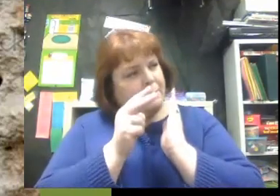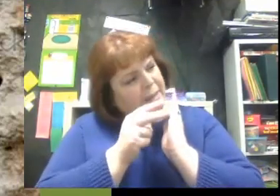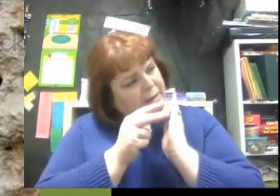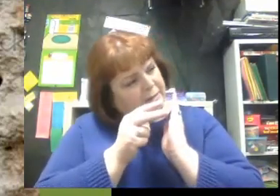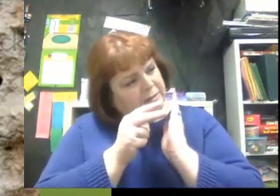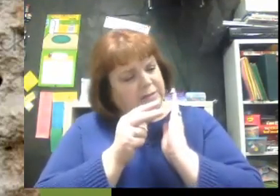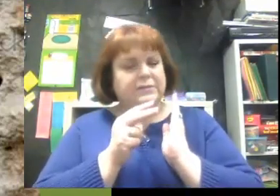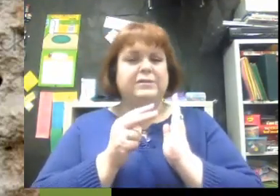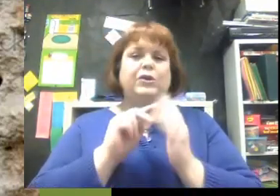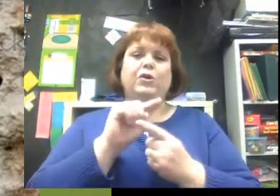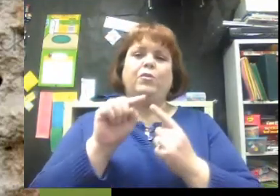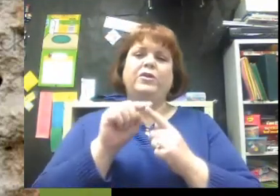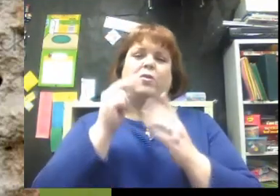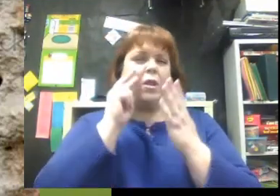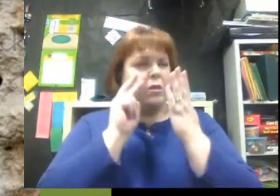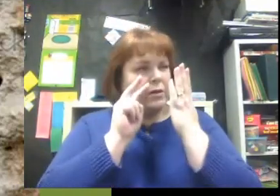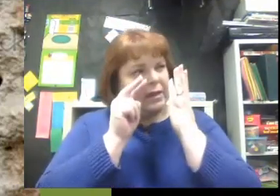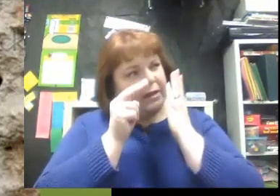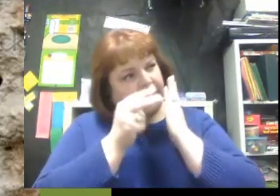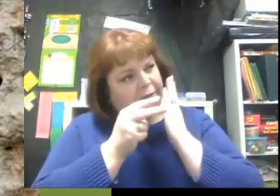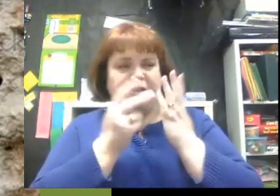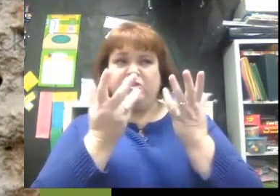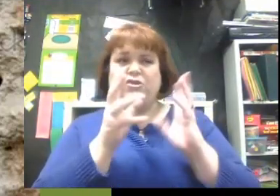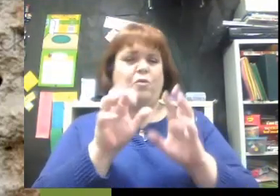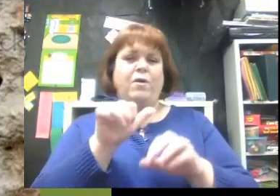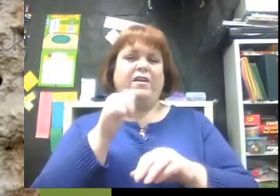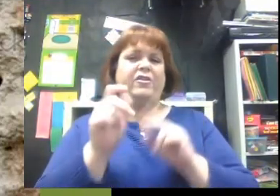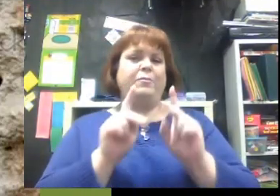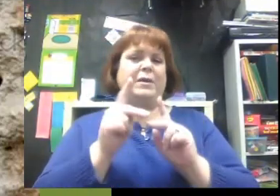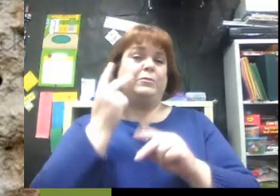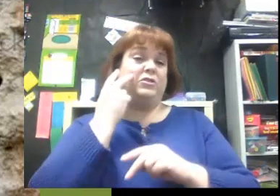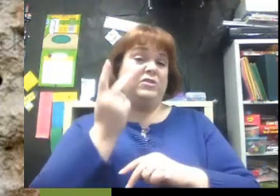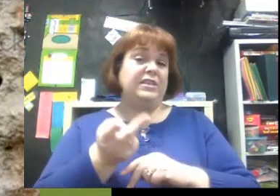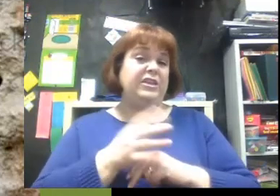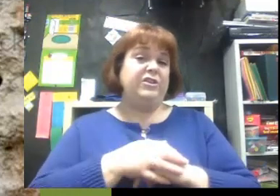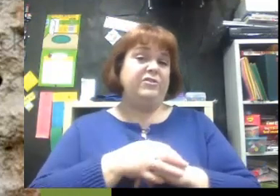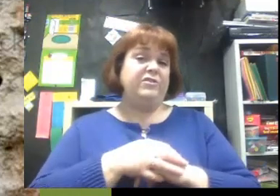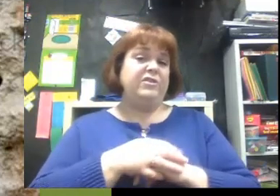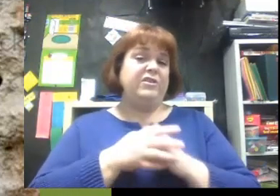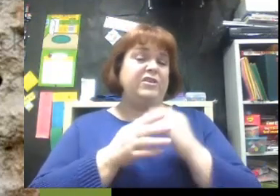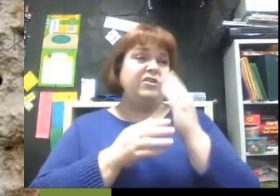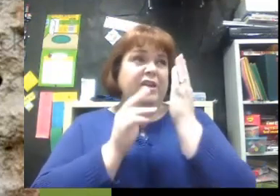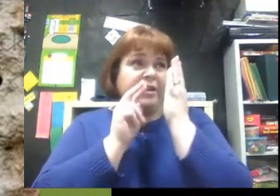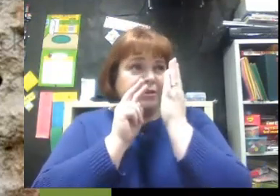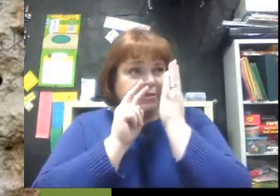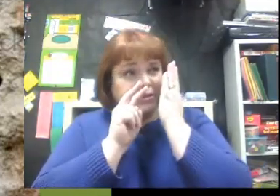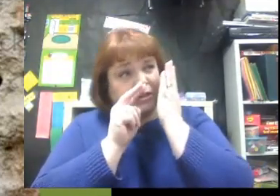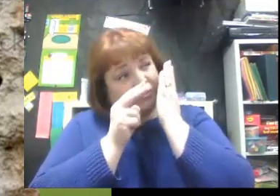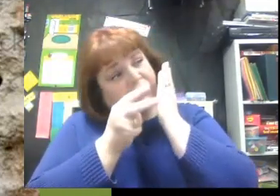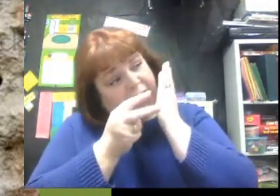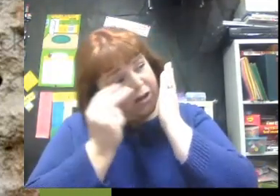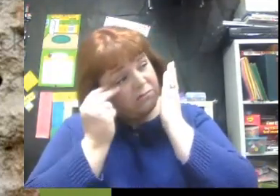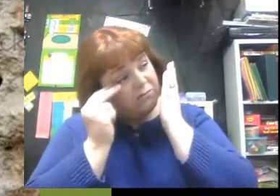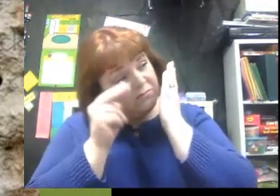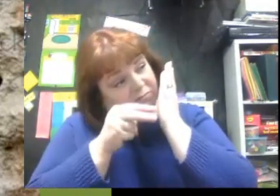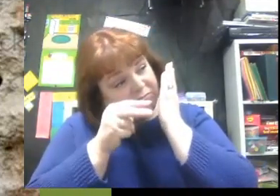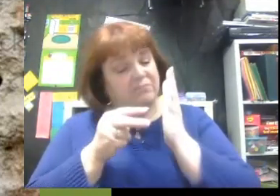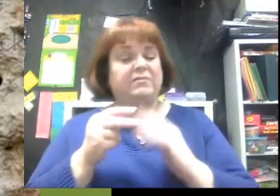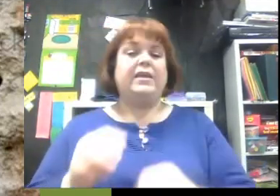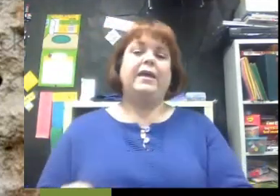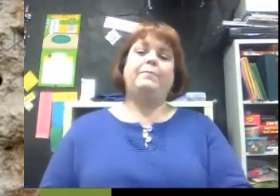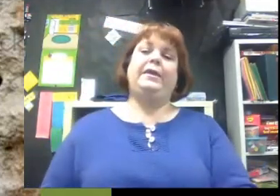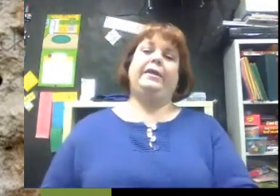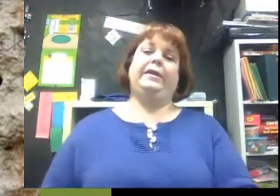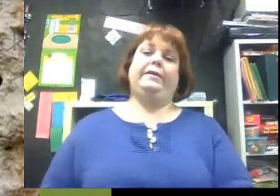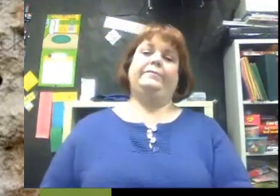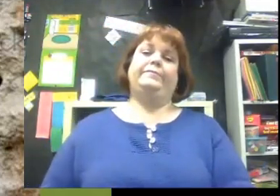Peace. When you are looking carefully and you don't want other people to see you, you kind of stick your nose out and